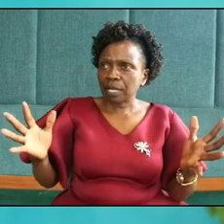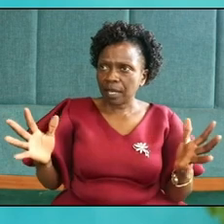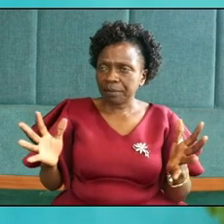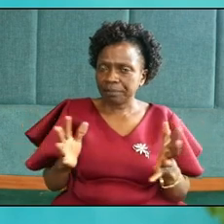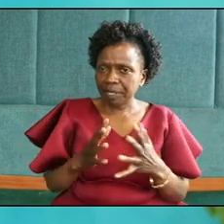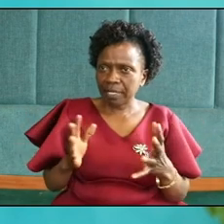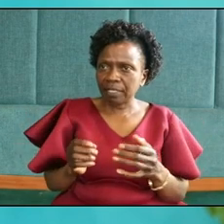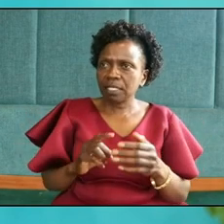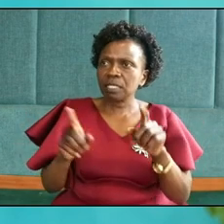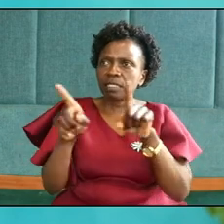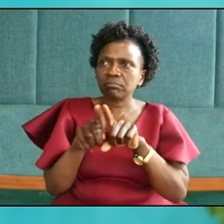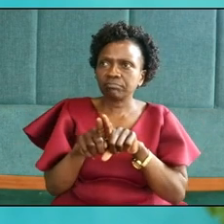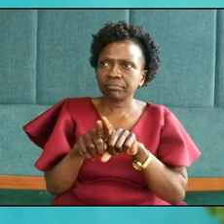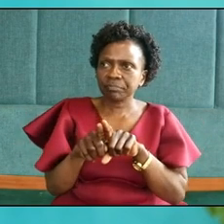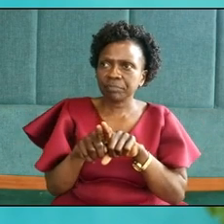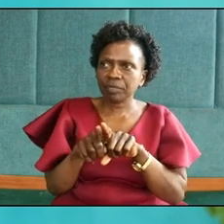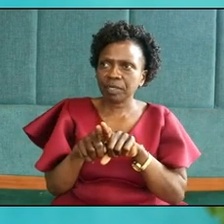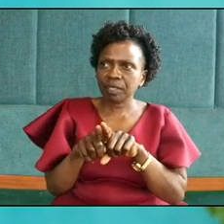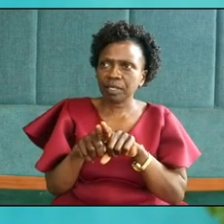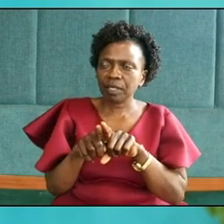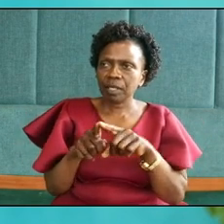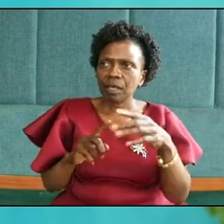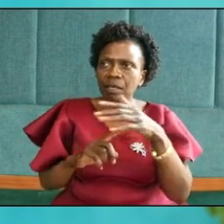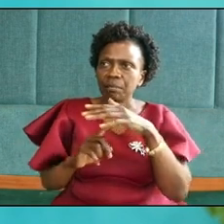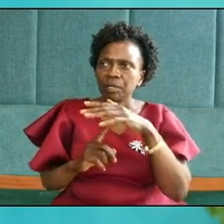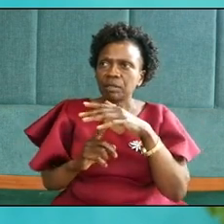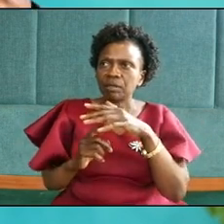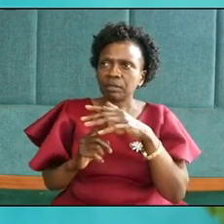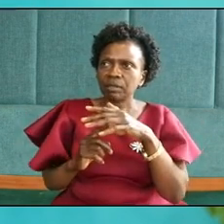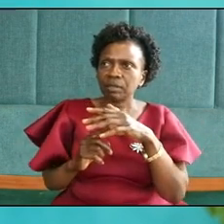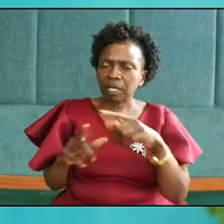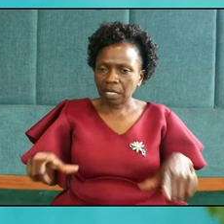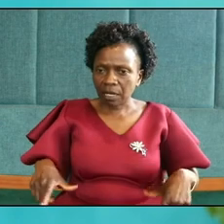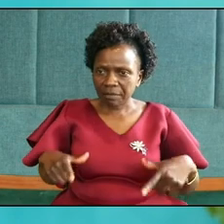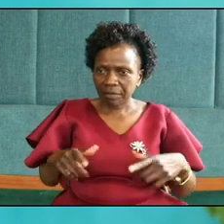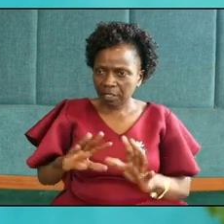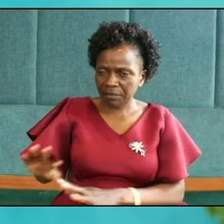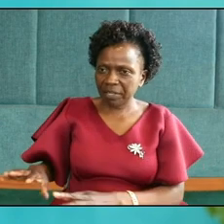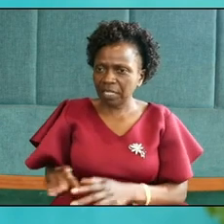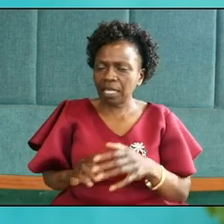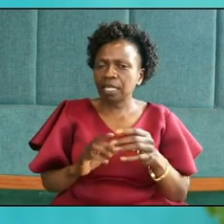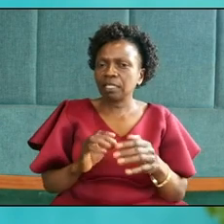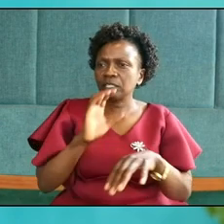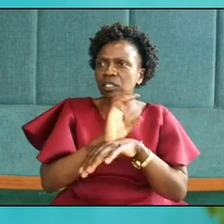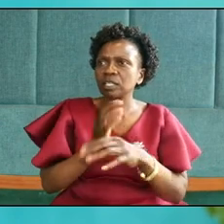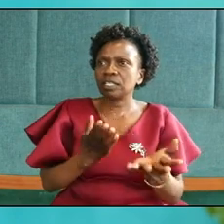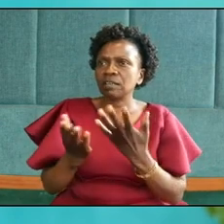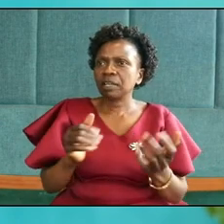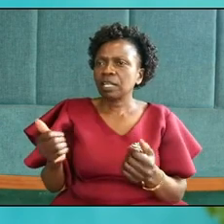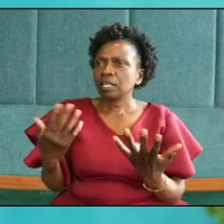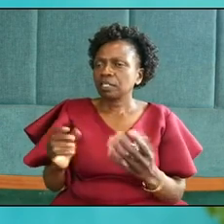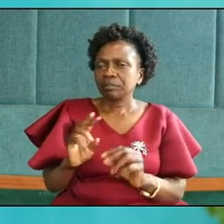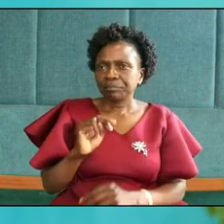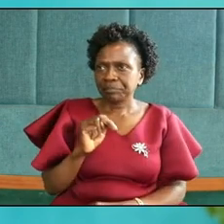It's not similar even to the normal ministry with the 12. It's not leaving the church, because some people think that when you join a chaplaincy,